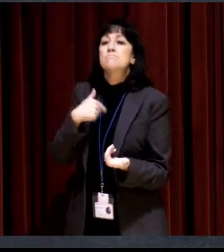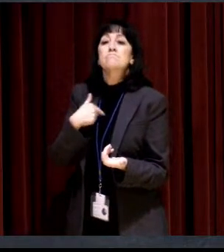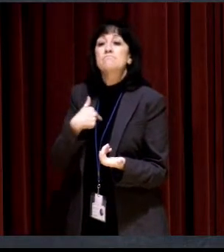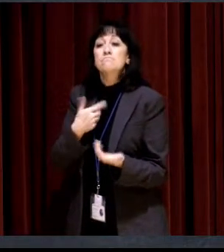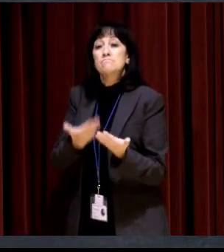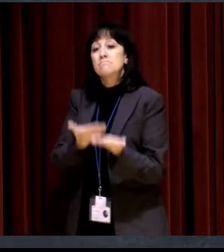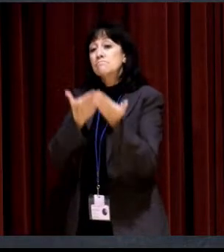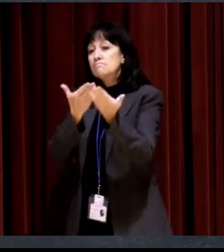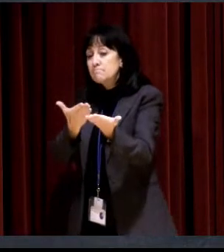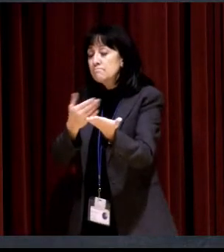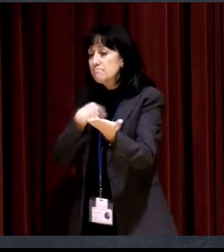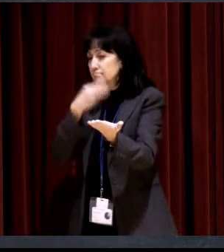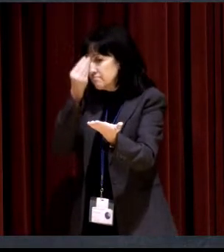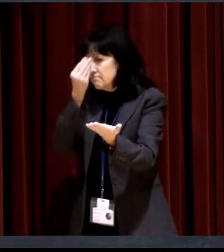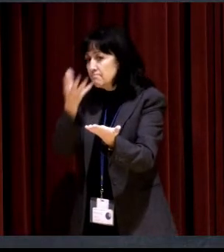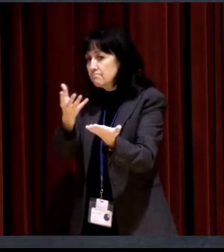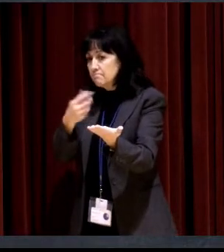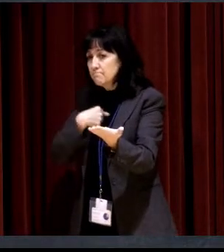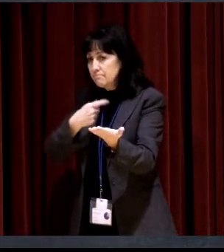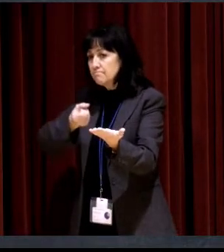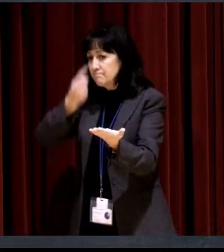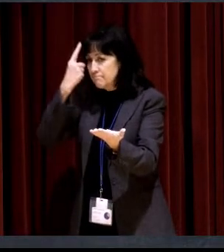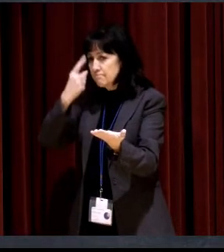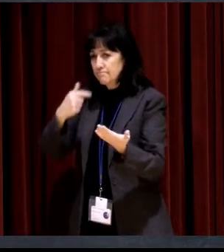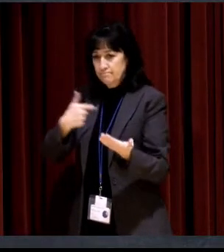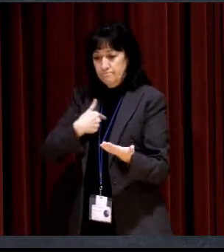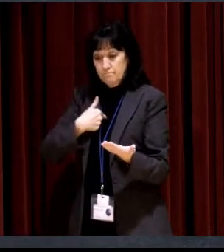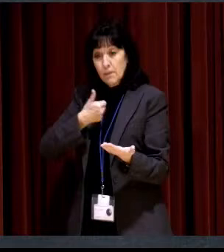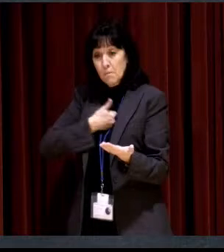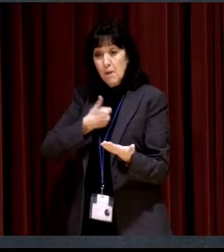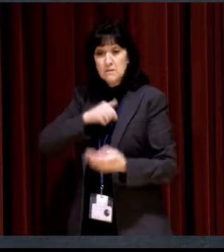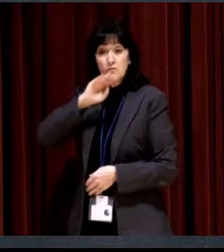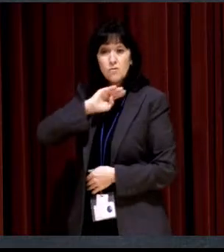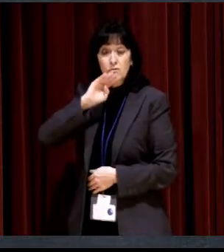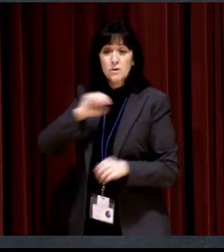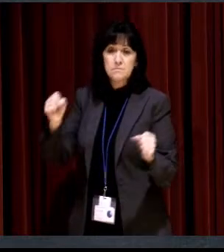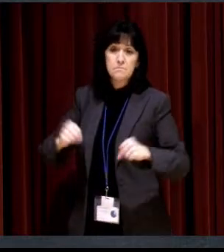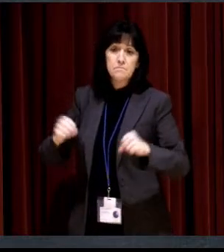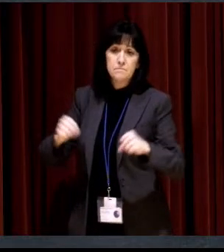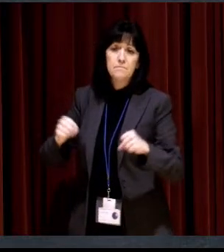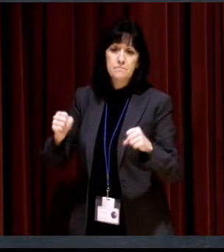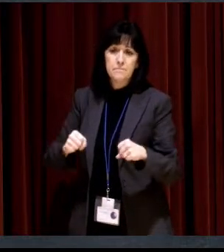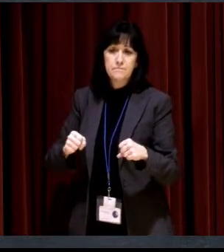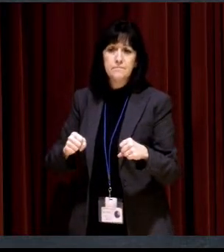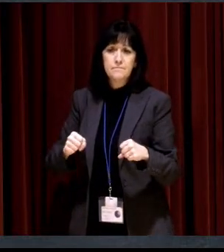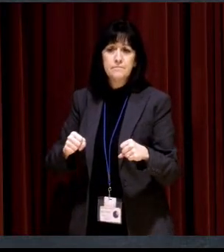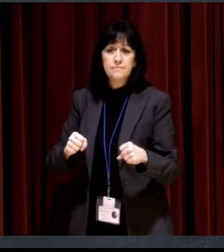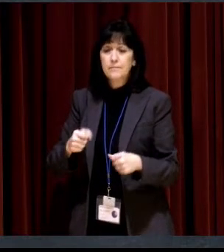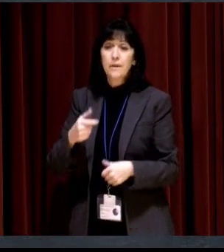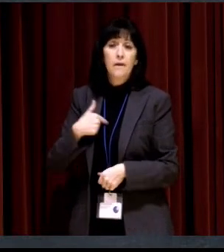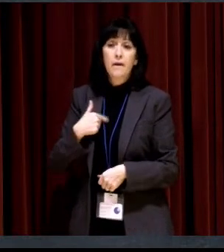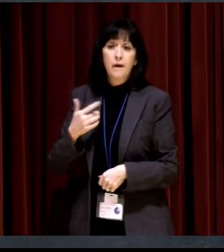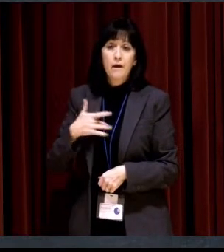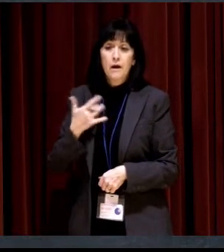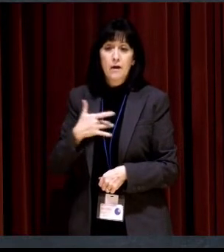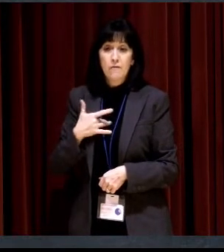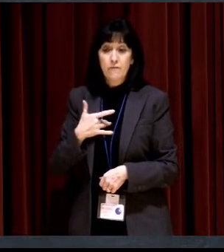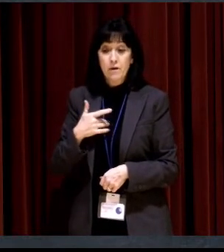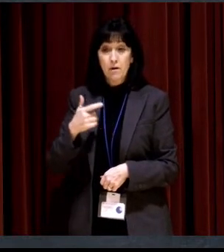already frustrated that we're not further along than I wanted us to be when we started out this 4